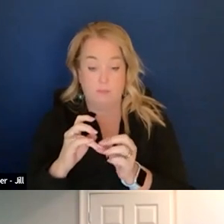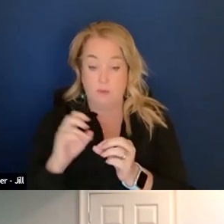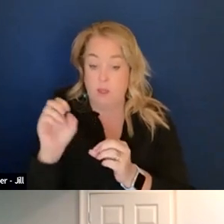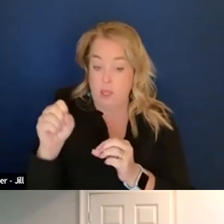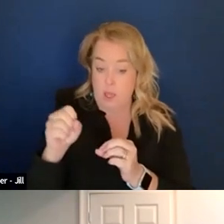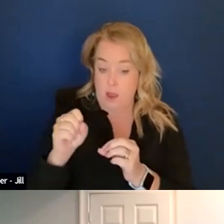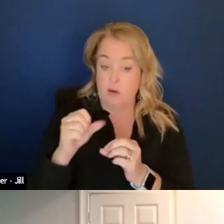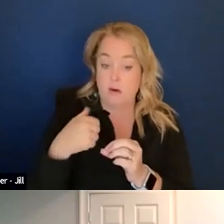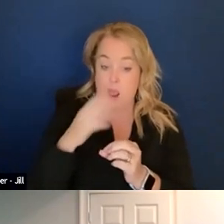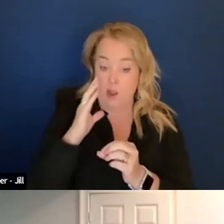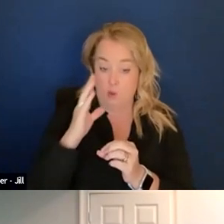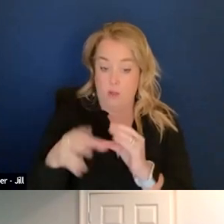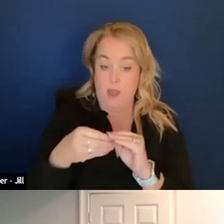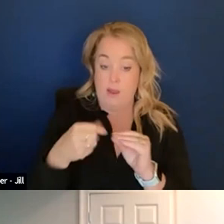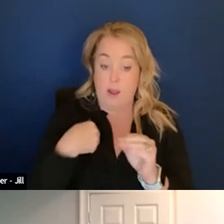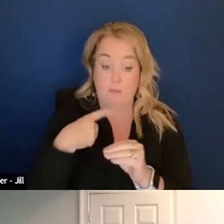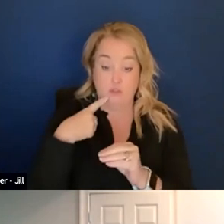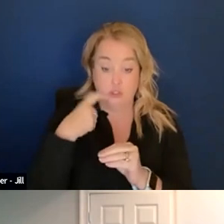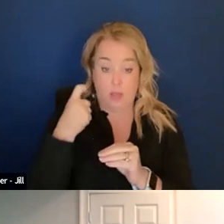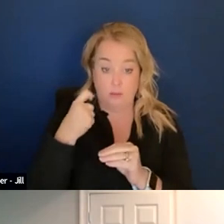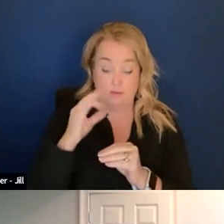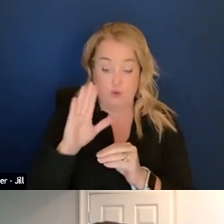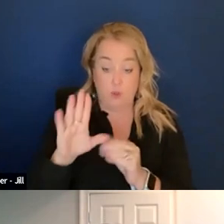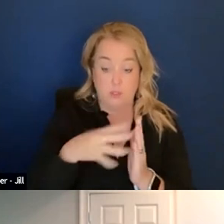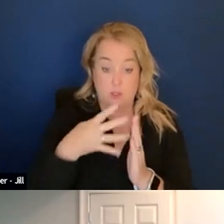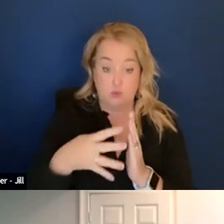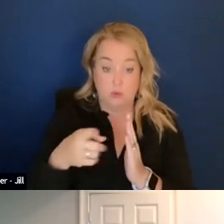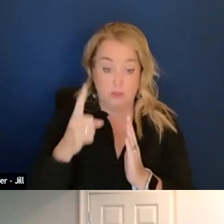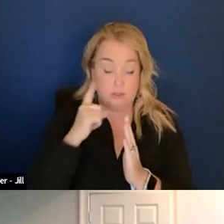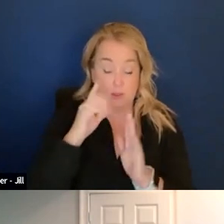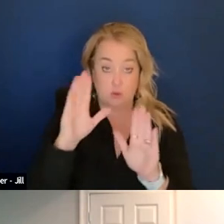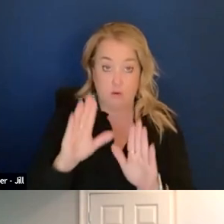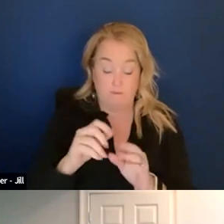Yeah, and I will say that I'm quite jealous of that schedule. That sounds wonderful.